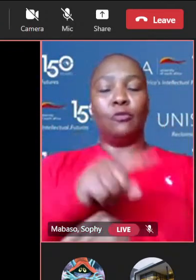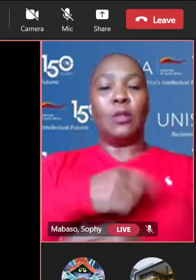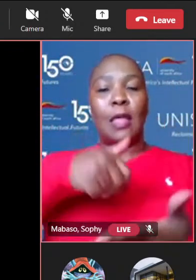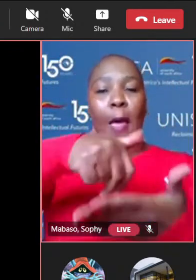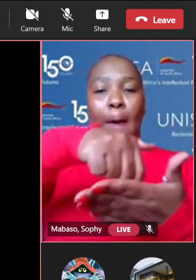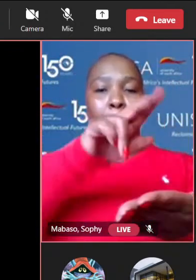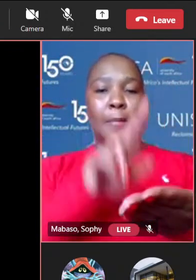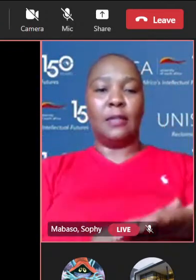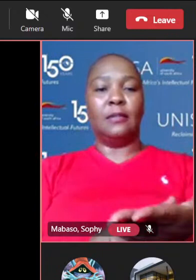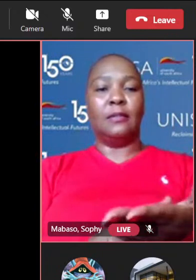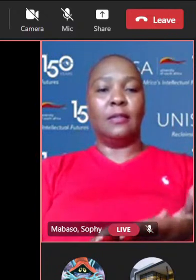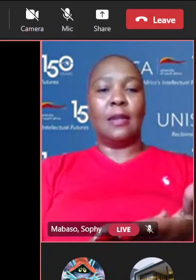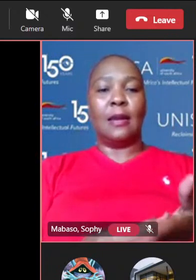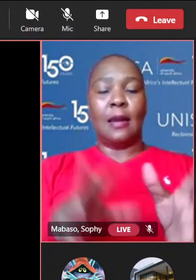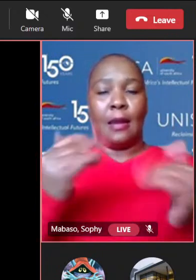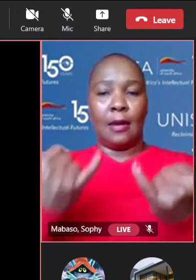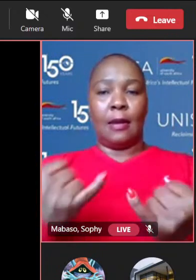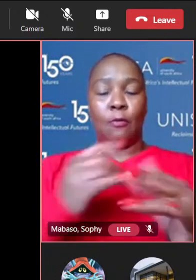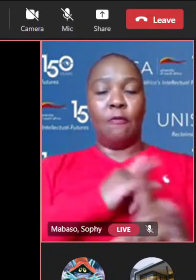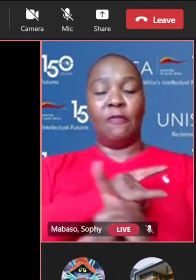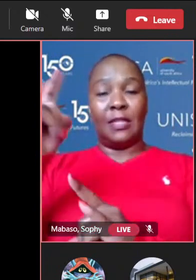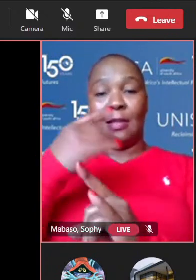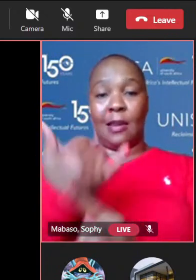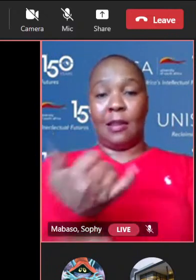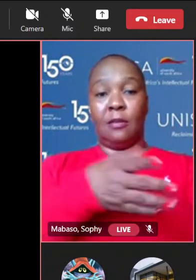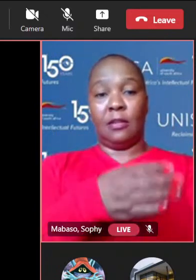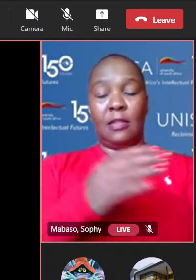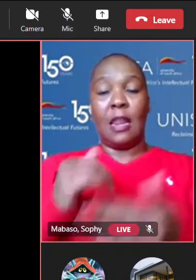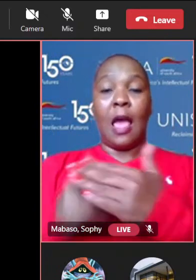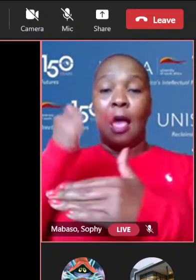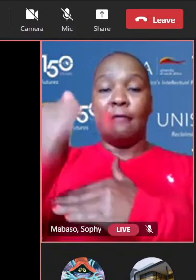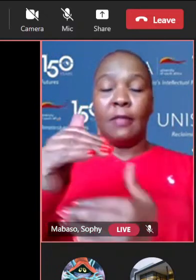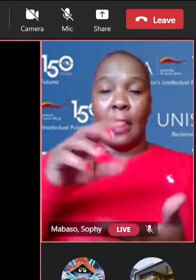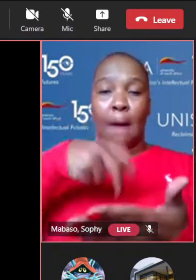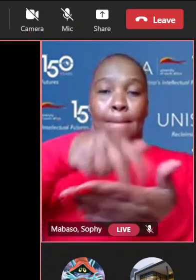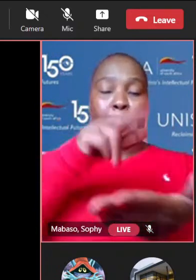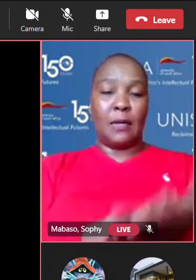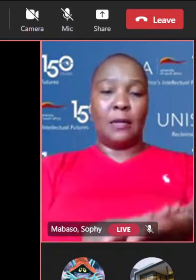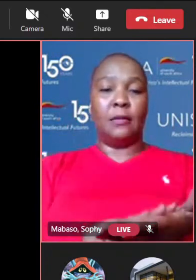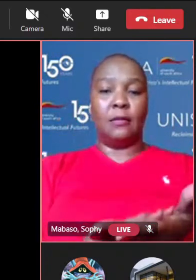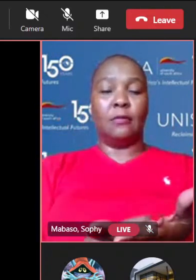this stage you have already passed. After the application, we were